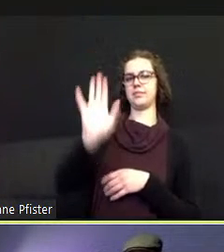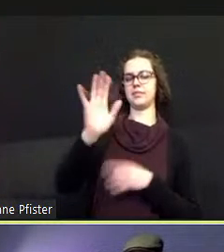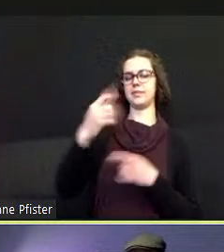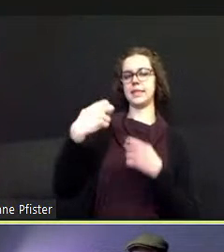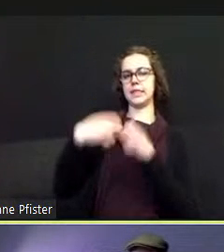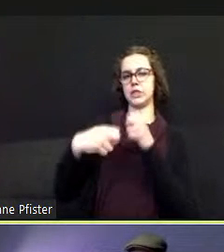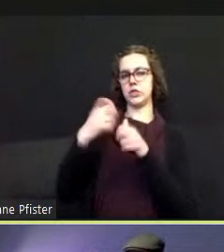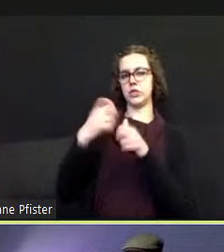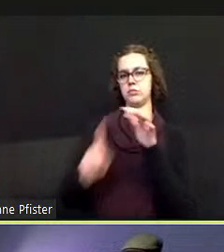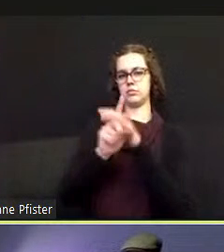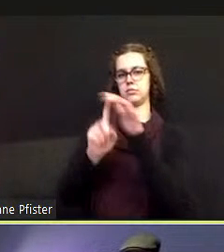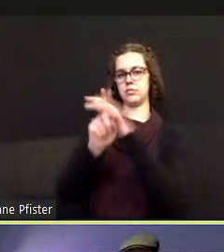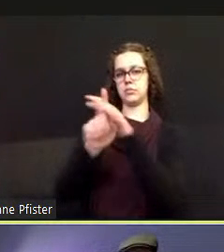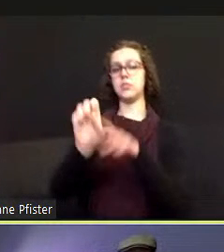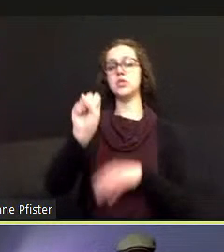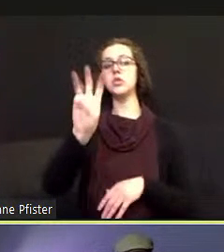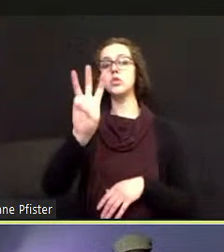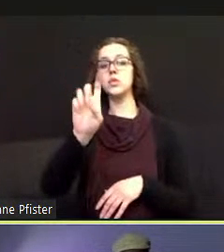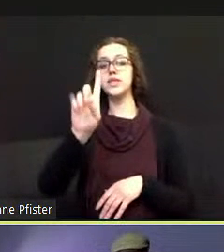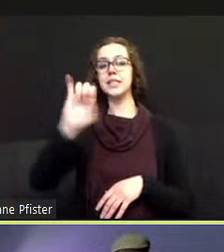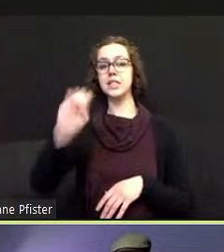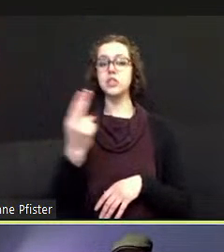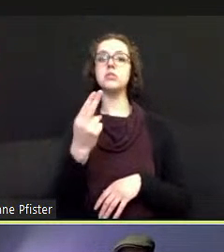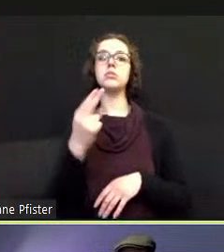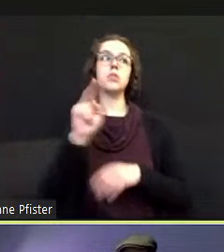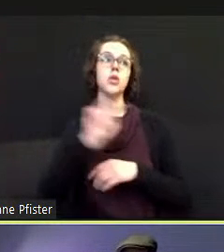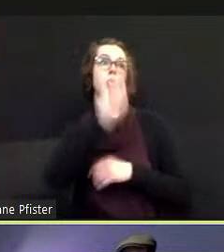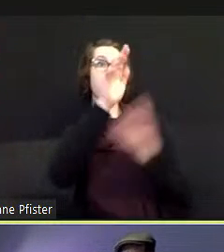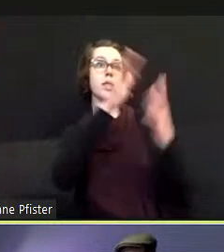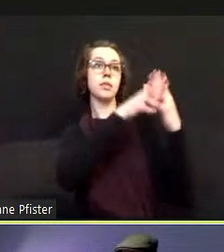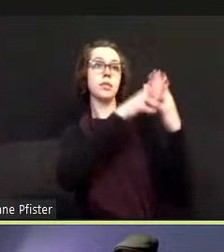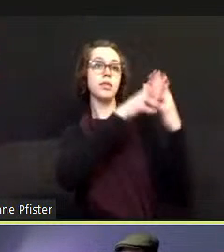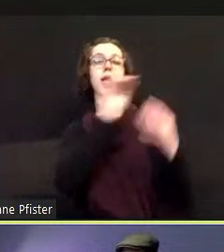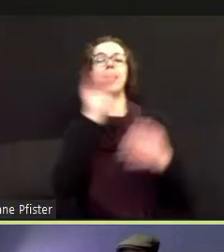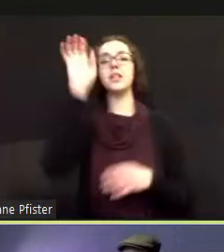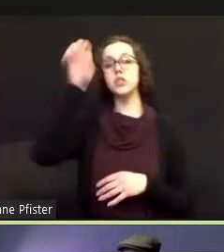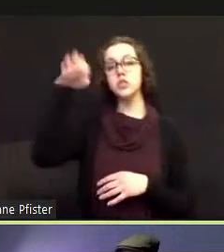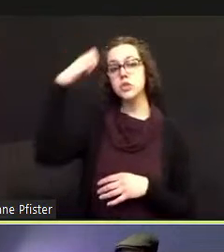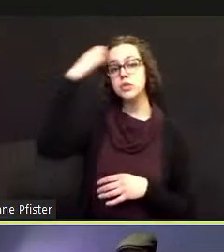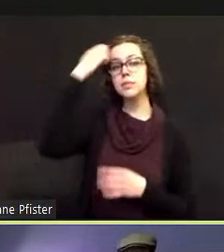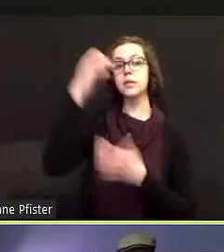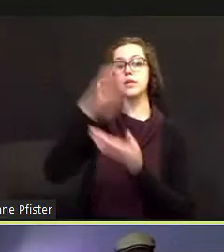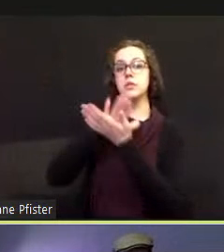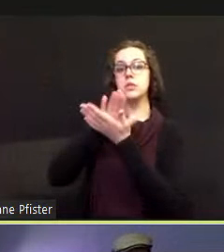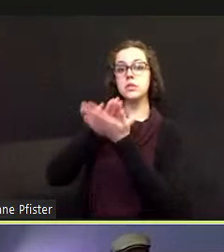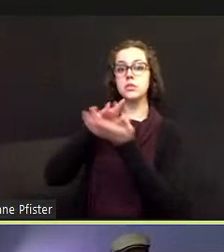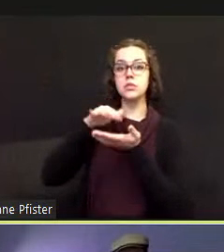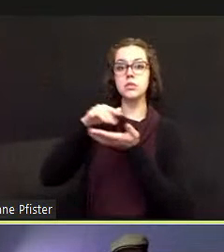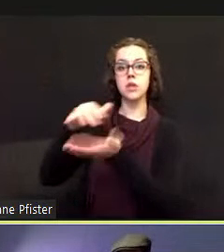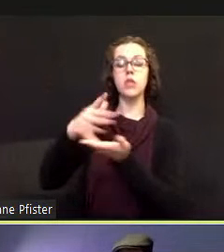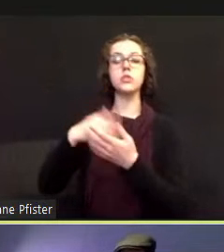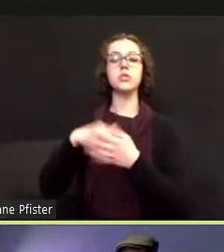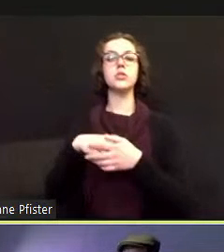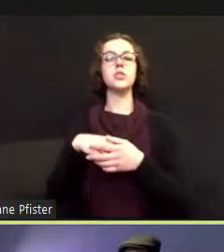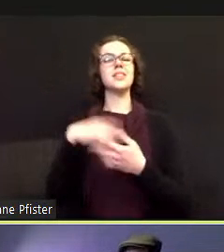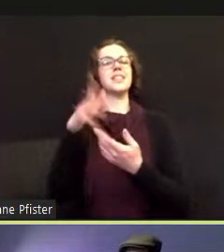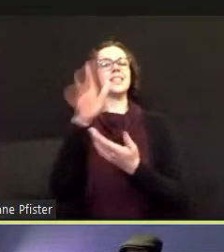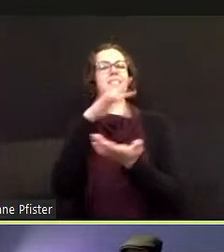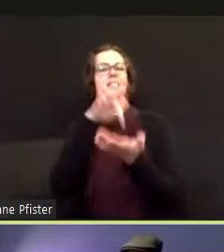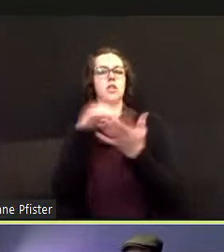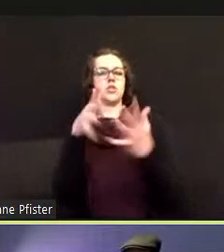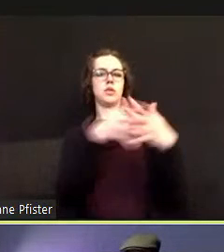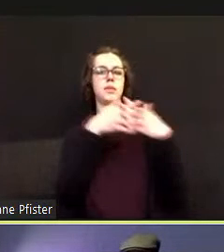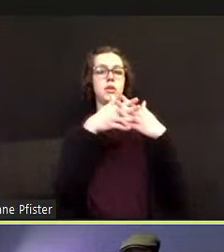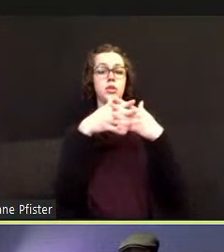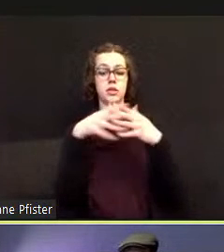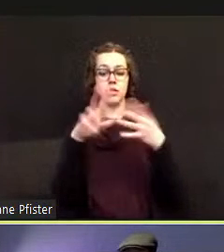see Sweden, we see lots of North American, a handful of European scholars working in Nicaragua, which is in Central America. We don't see folks coming